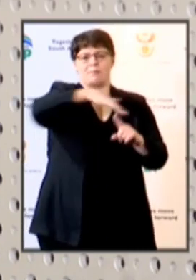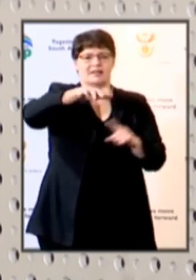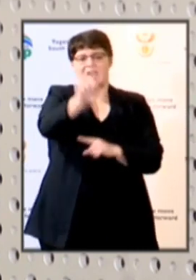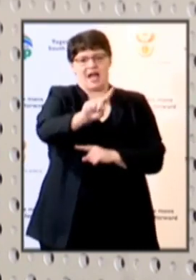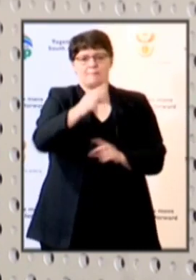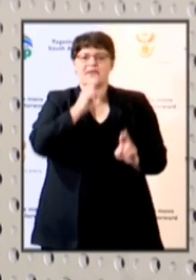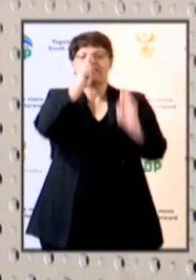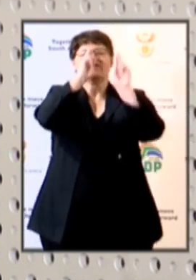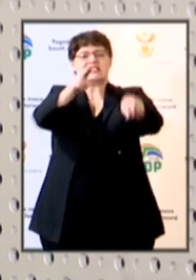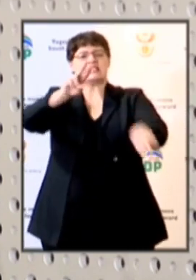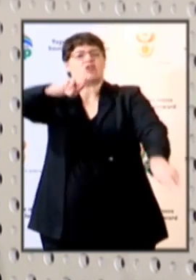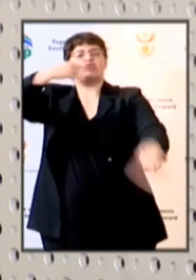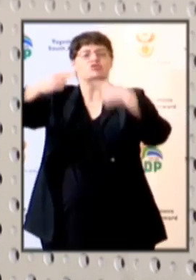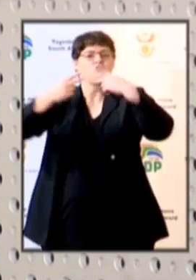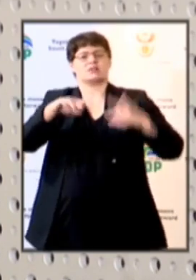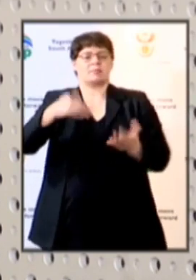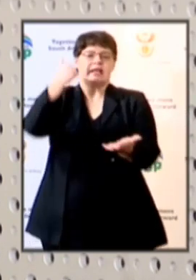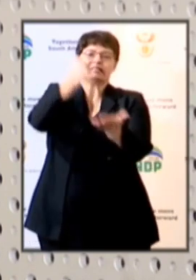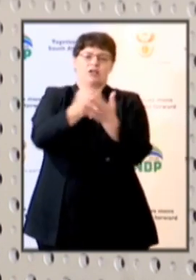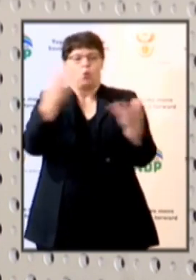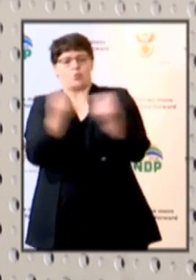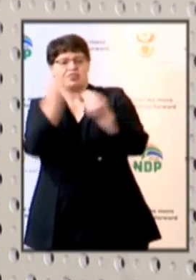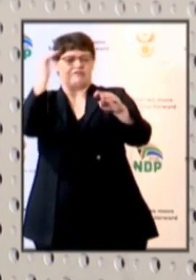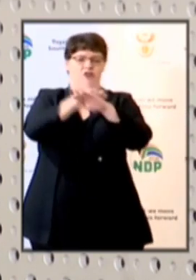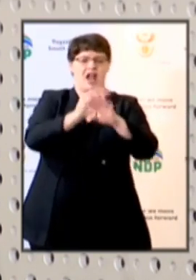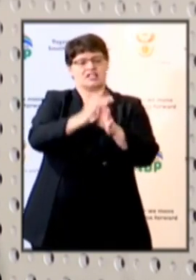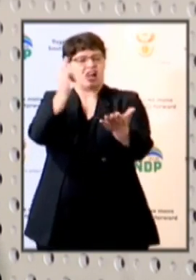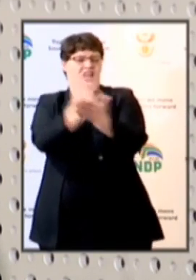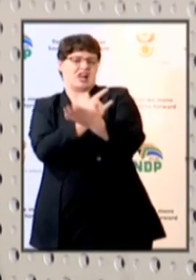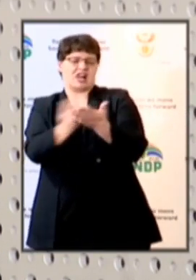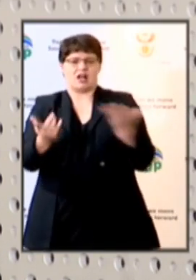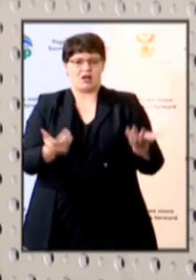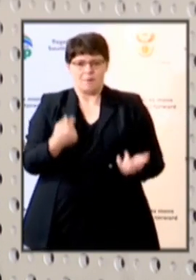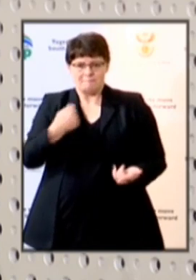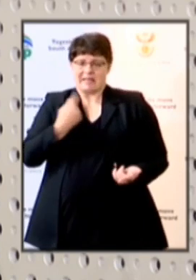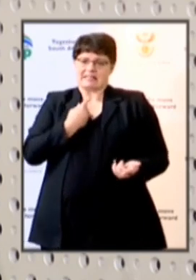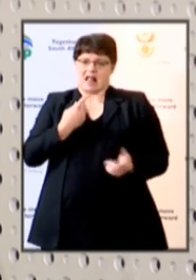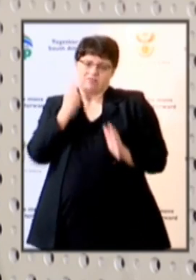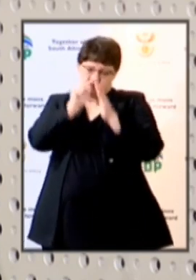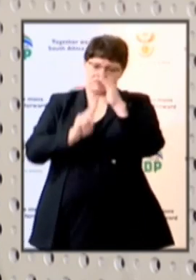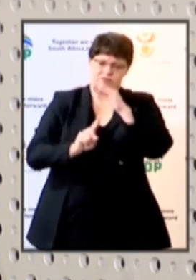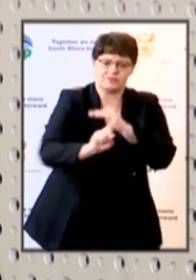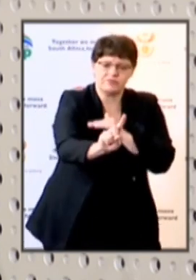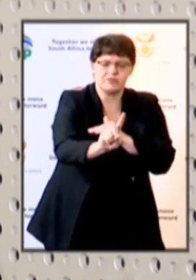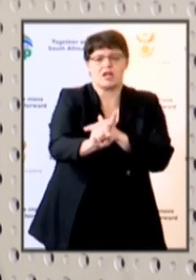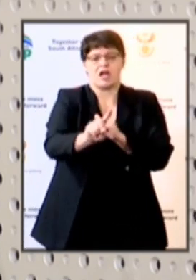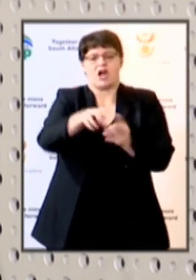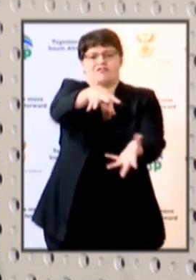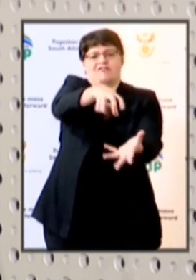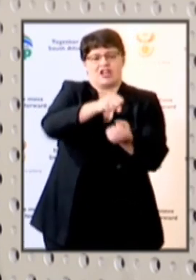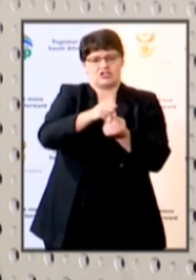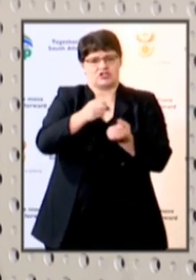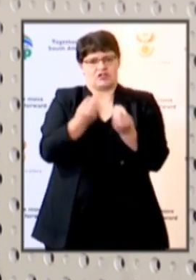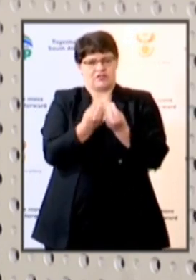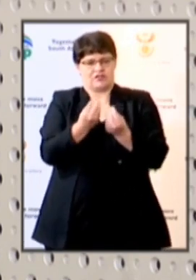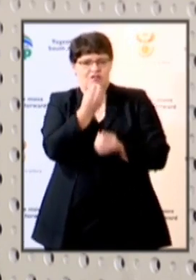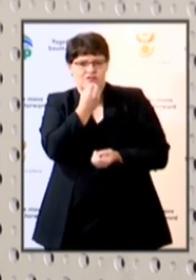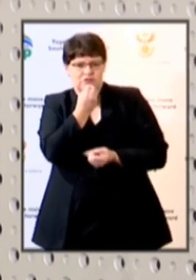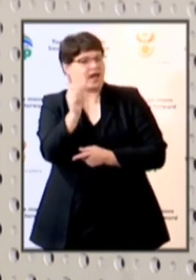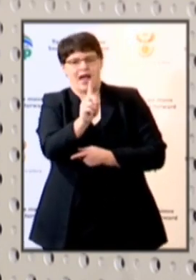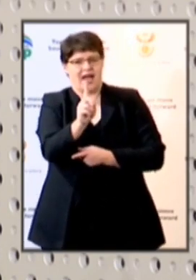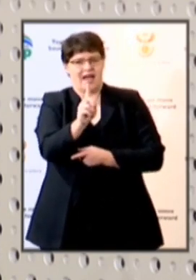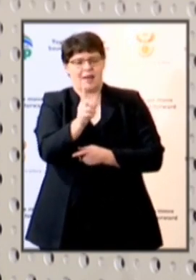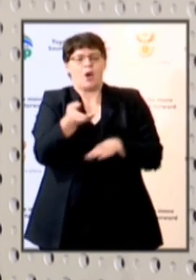visit a restaurant to sit down or to fetch your food, but you can phone, you can make some other arrangement,